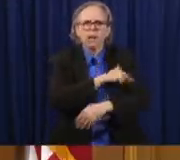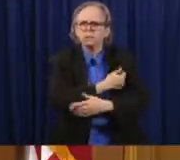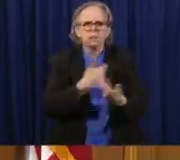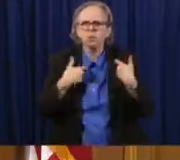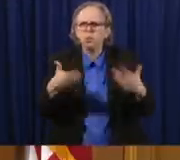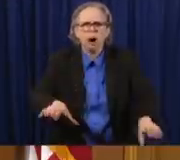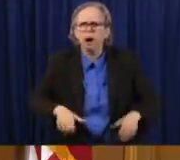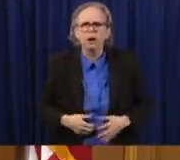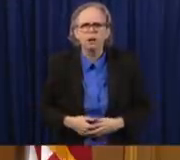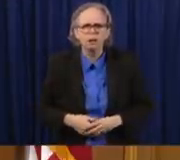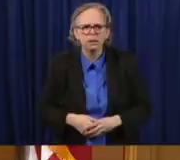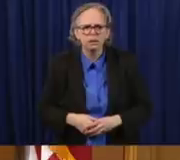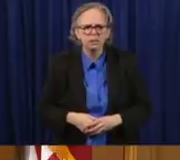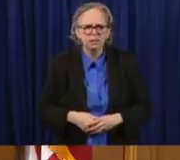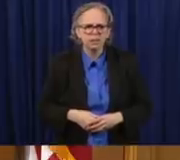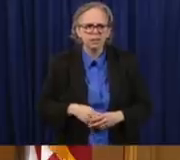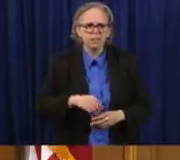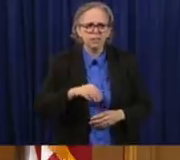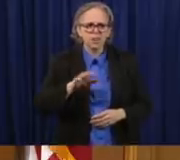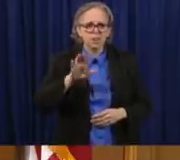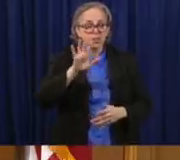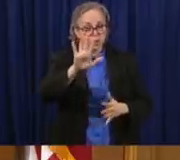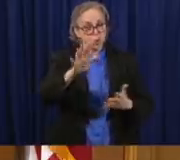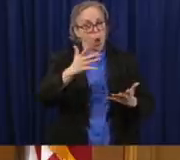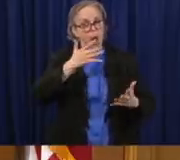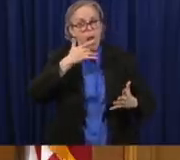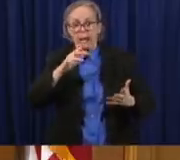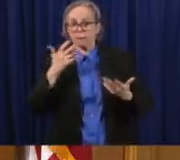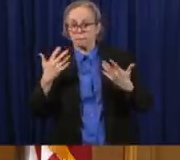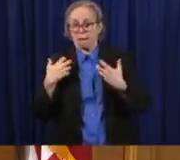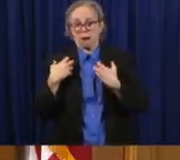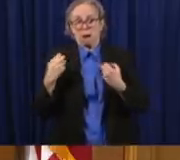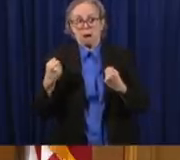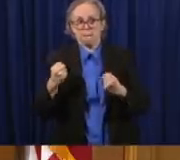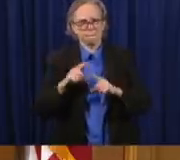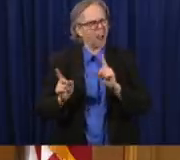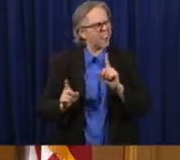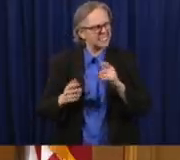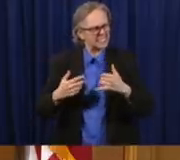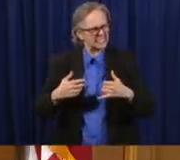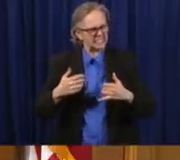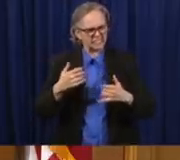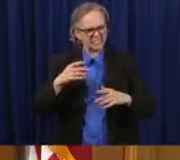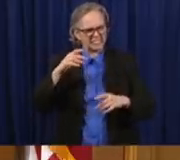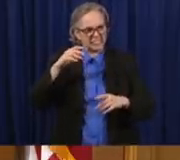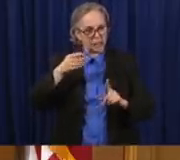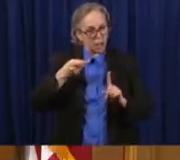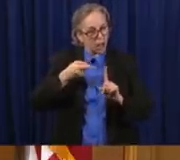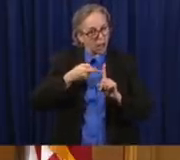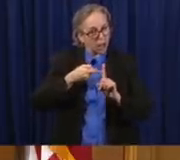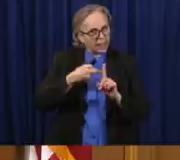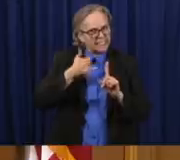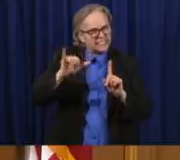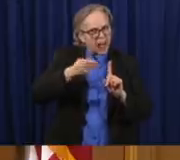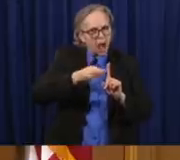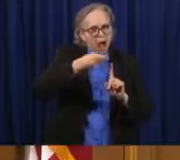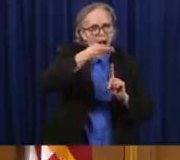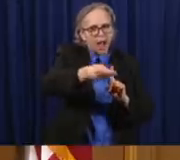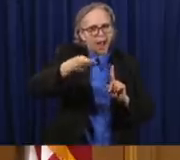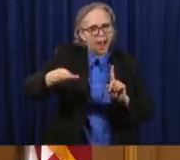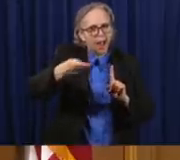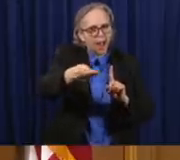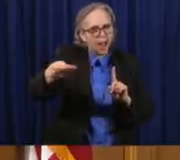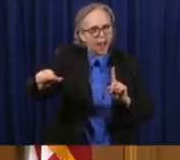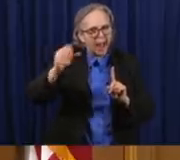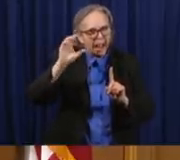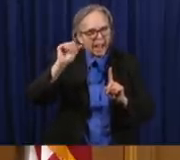better for you, but we also know that you can be a carrier, and without intending to do anyone